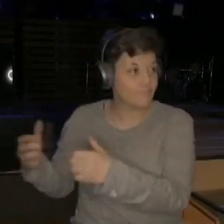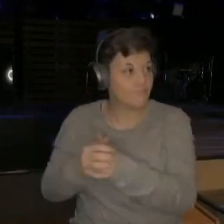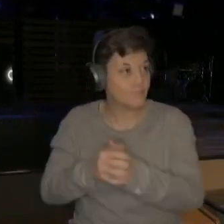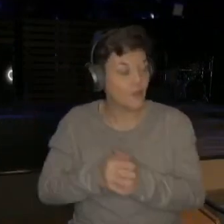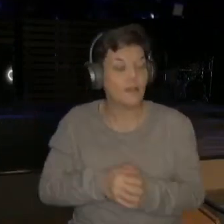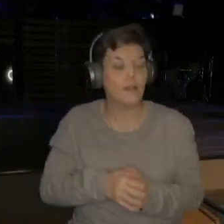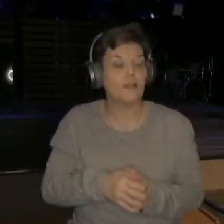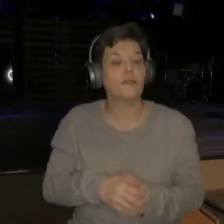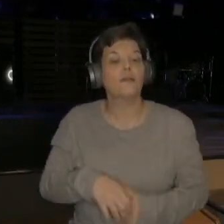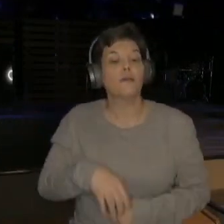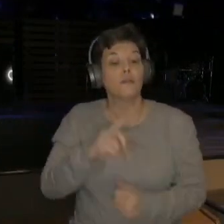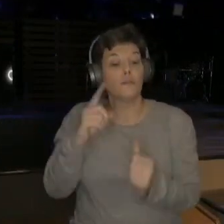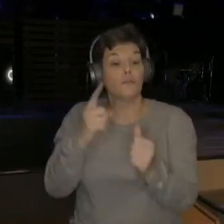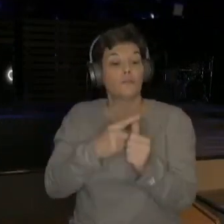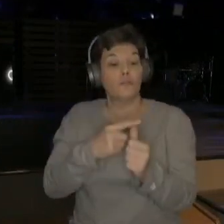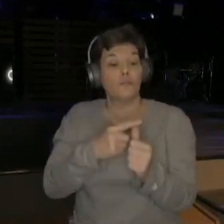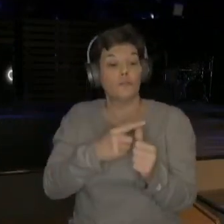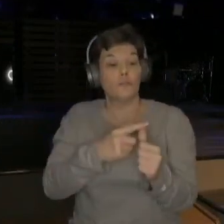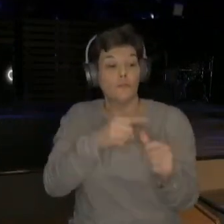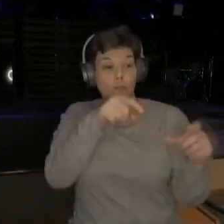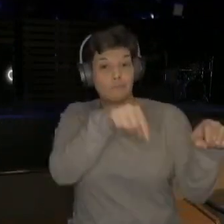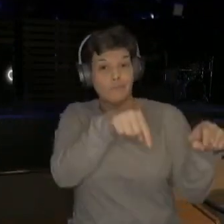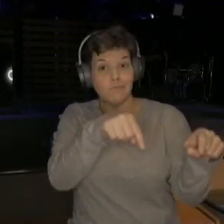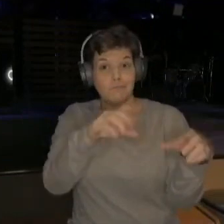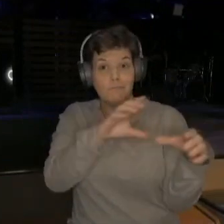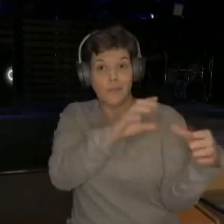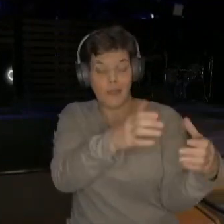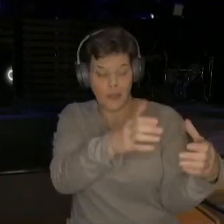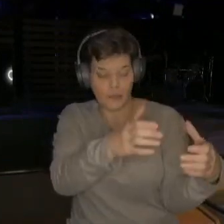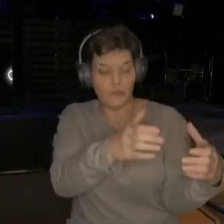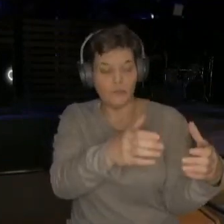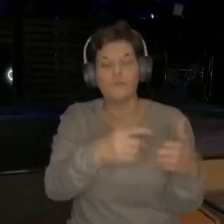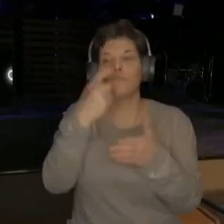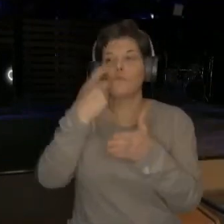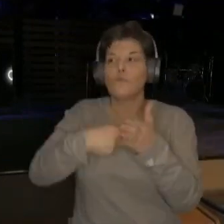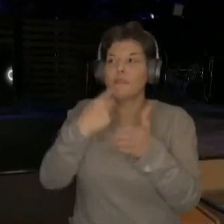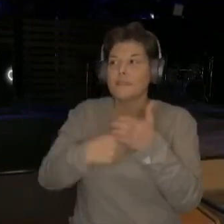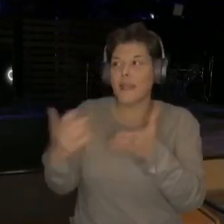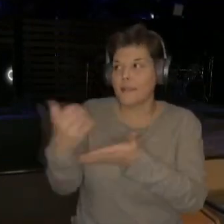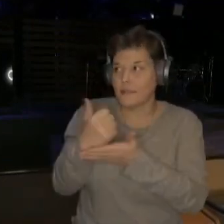There were the tax collectors and the sinners who knew that they were lost.